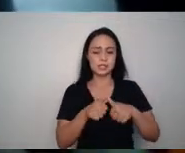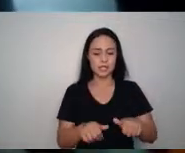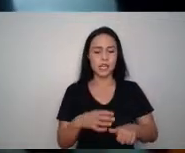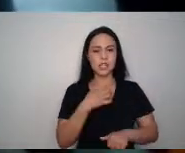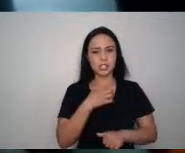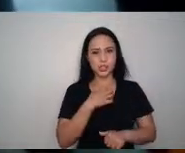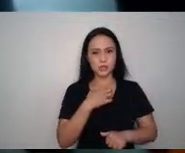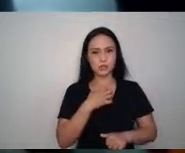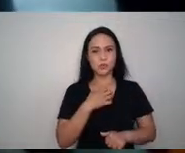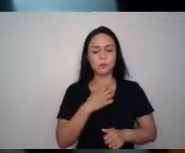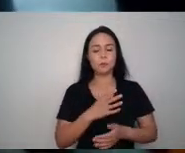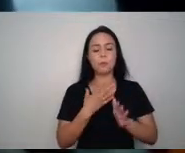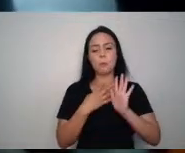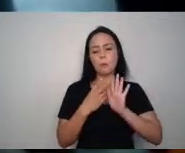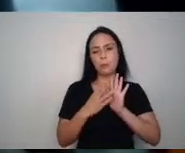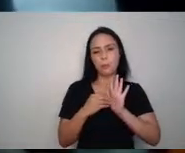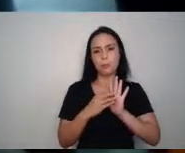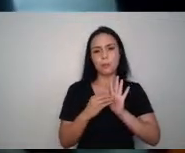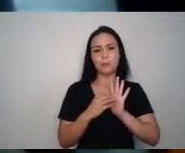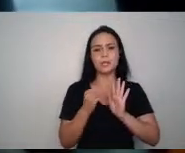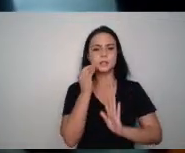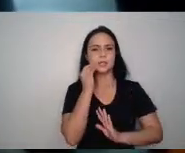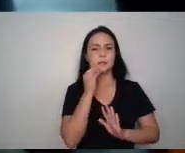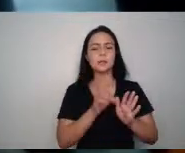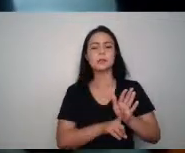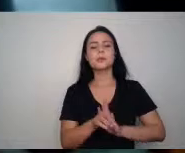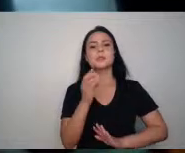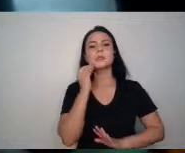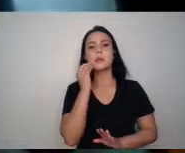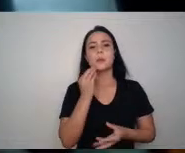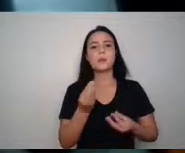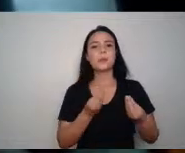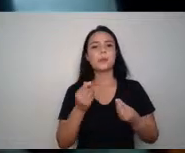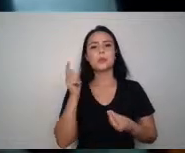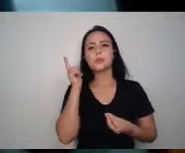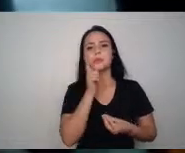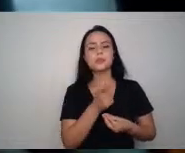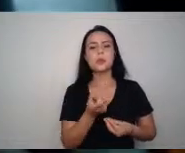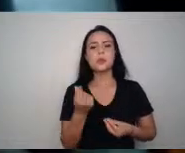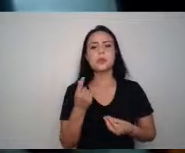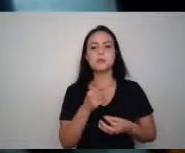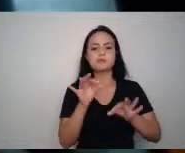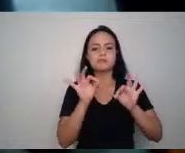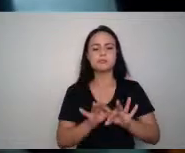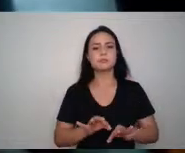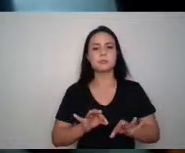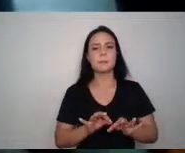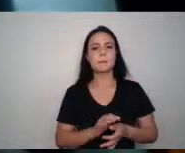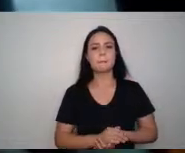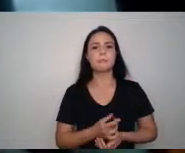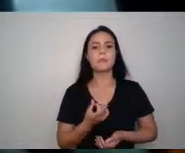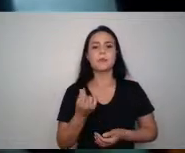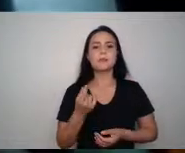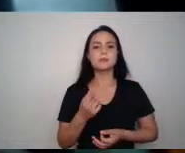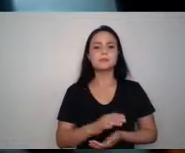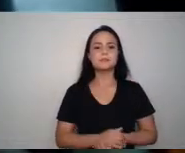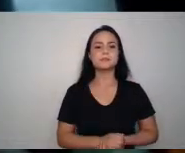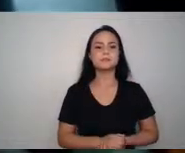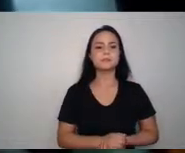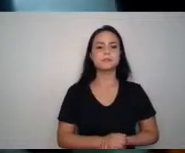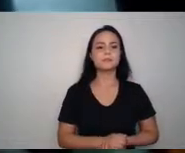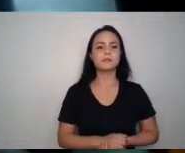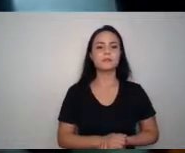looking for different activities. And they search to have a decent